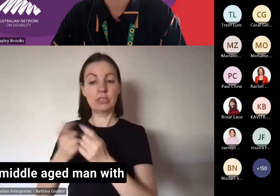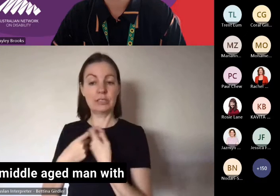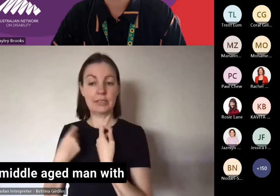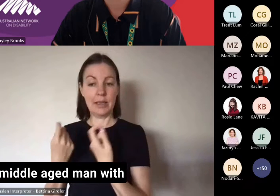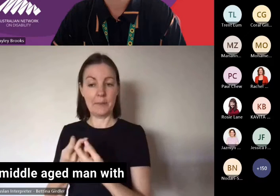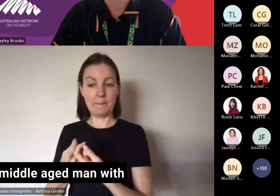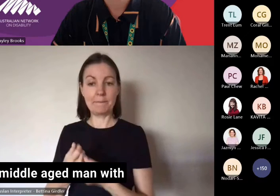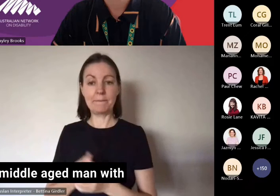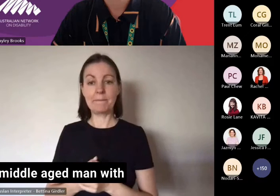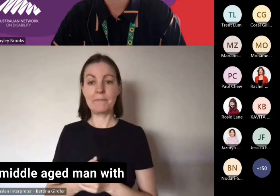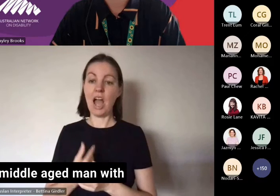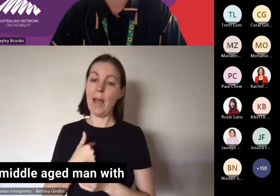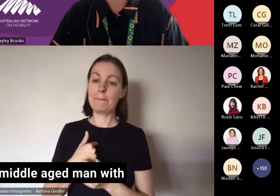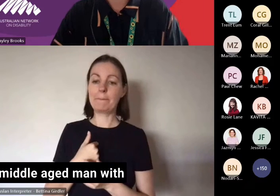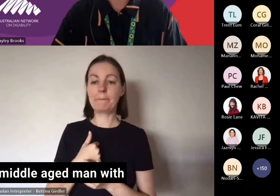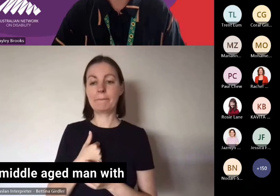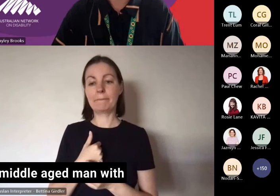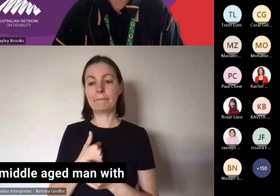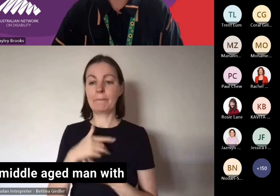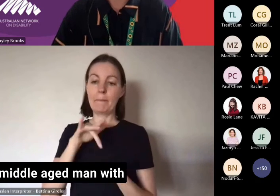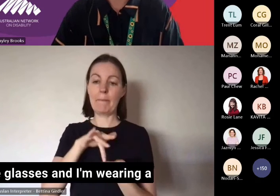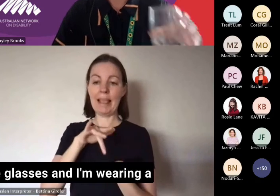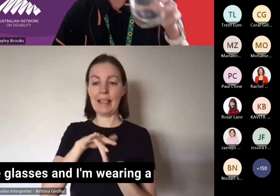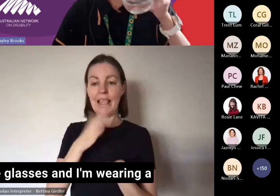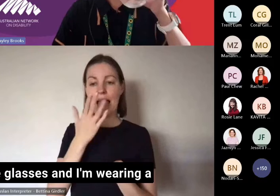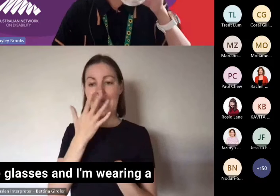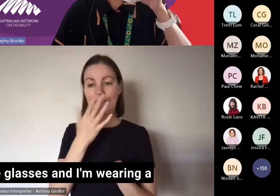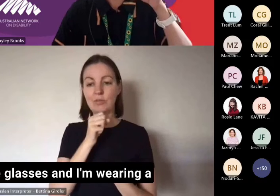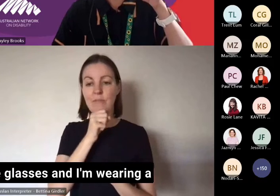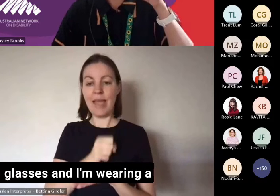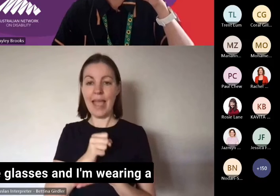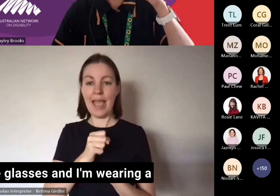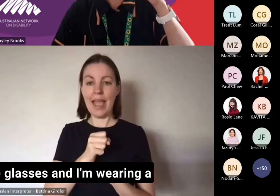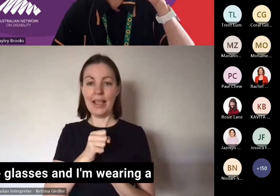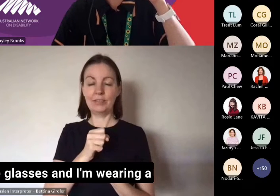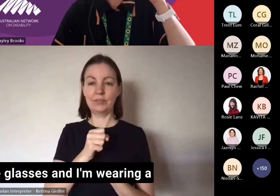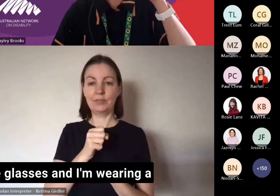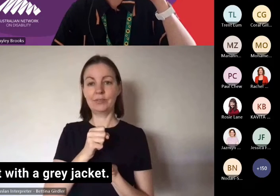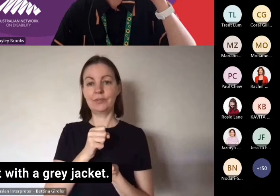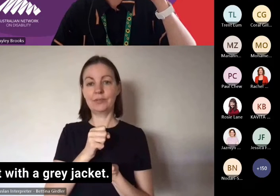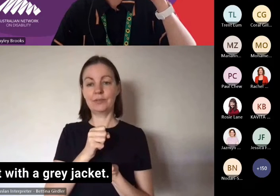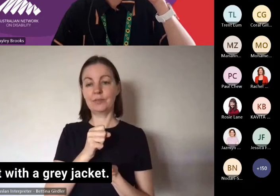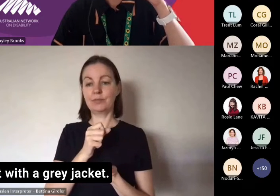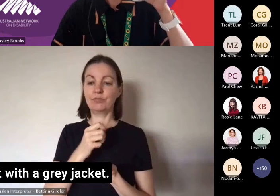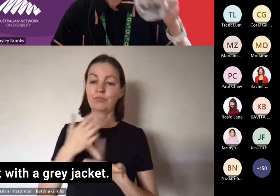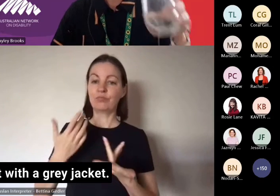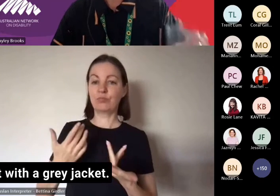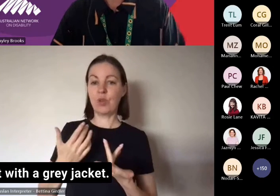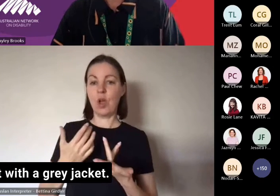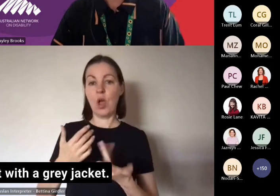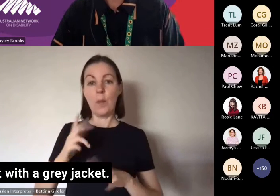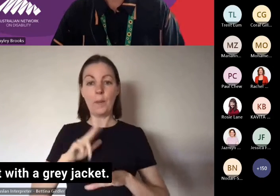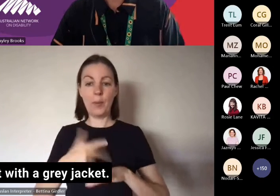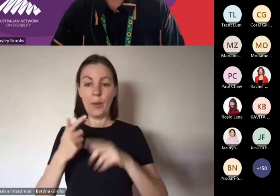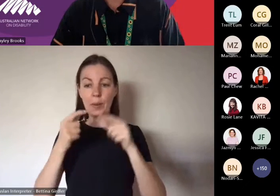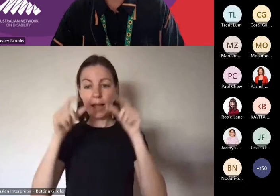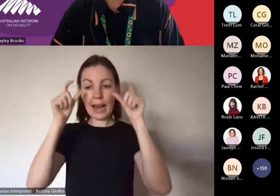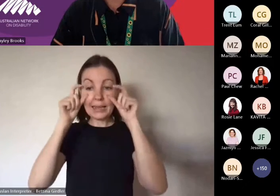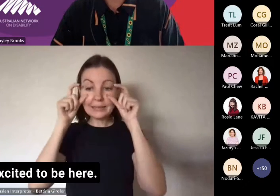am, I'd say, middle-aged man with cropped hair, blue glasses, and I'm wearing a white shirt with a grey